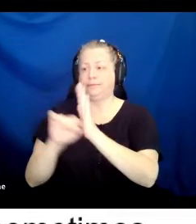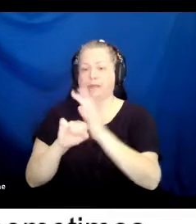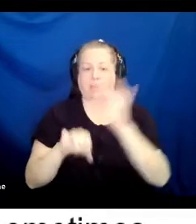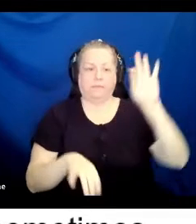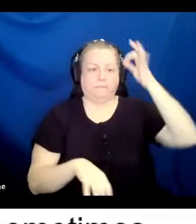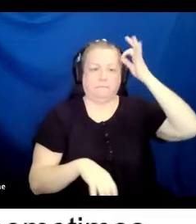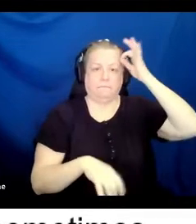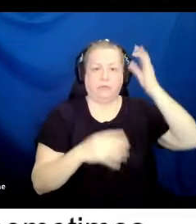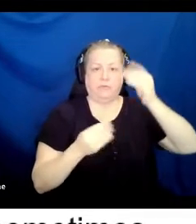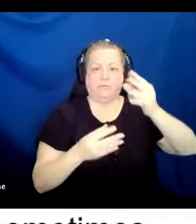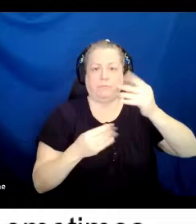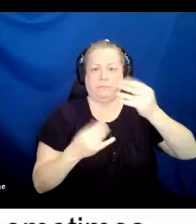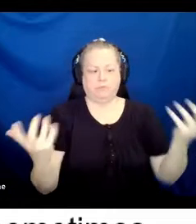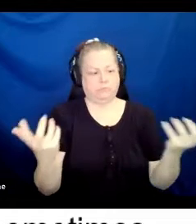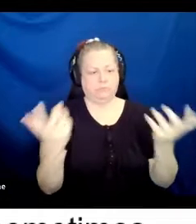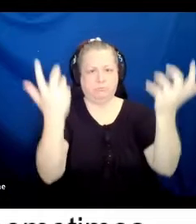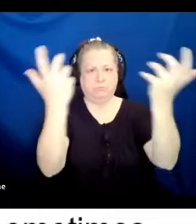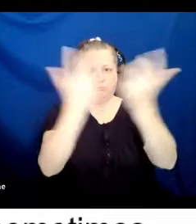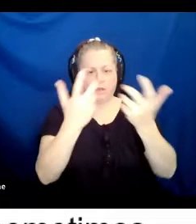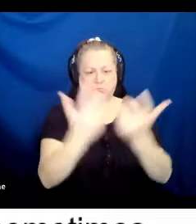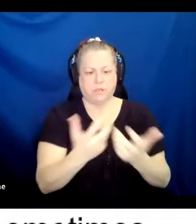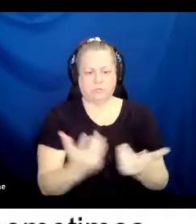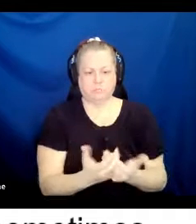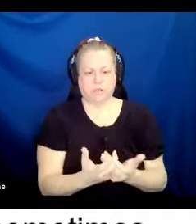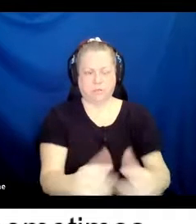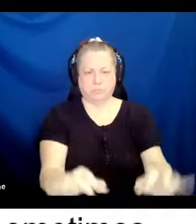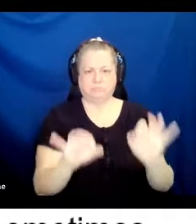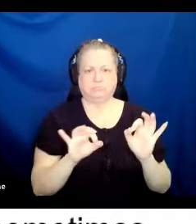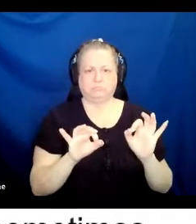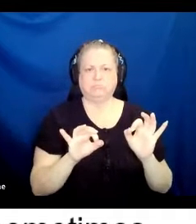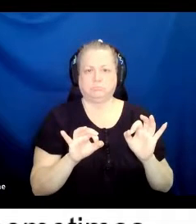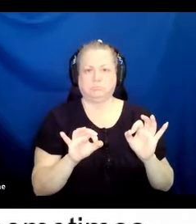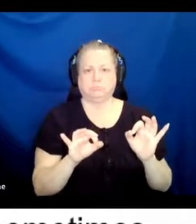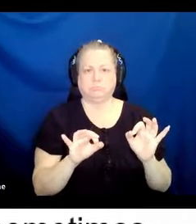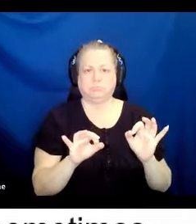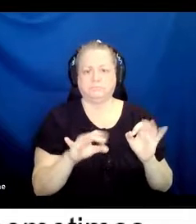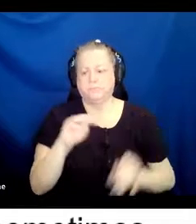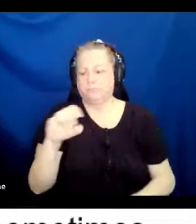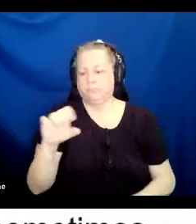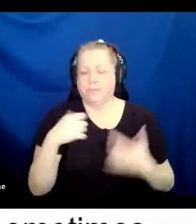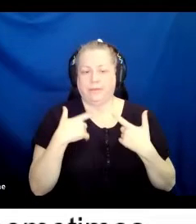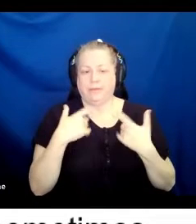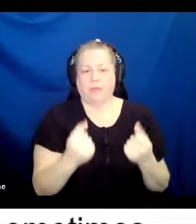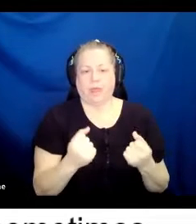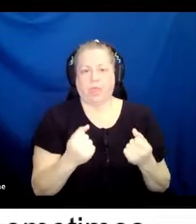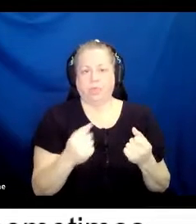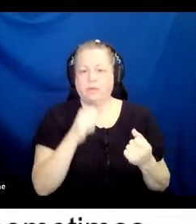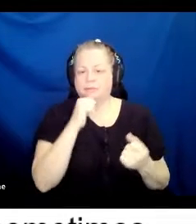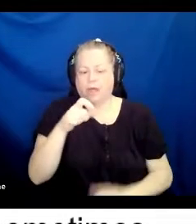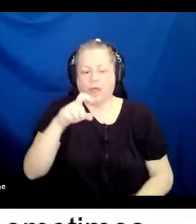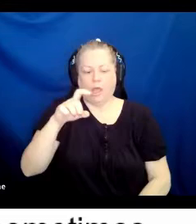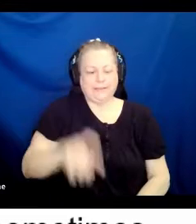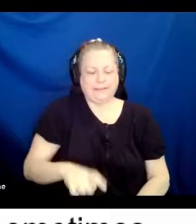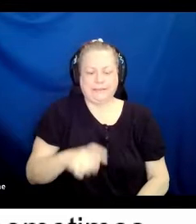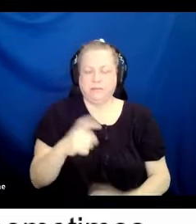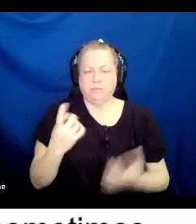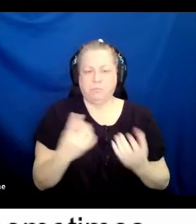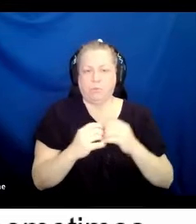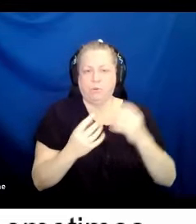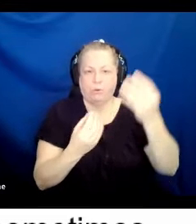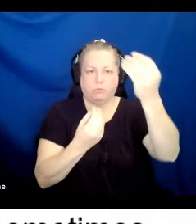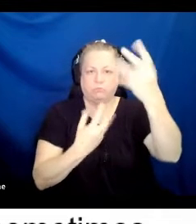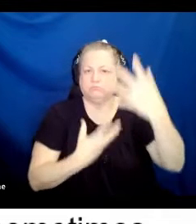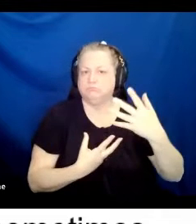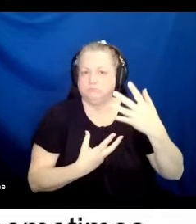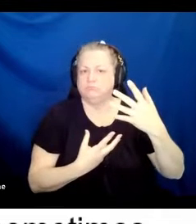data. If the information matches, and MassHealth may not need any more information and